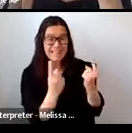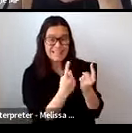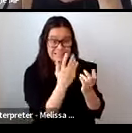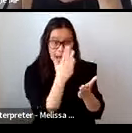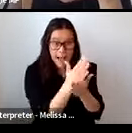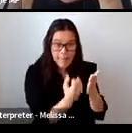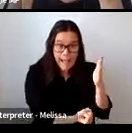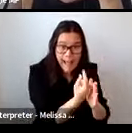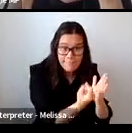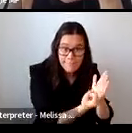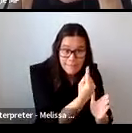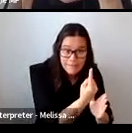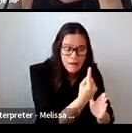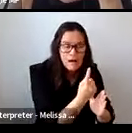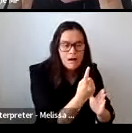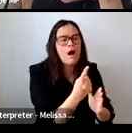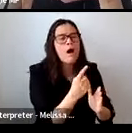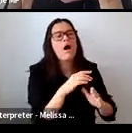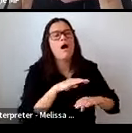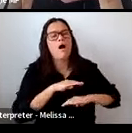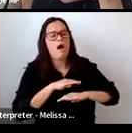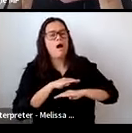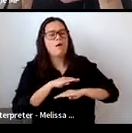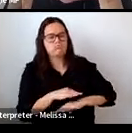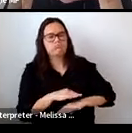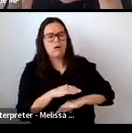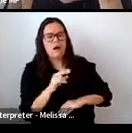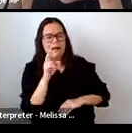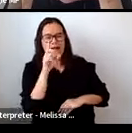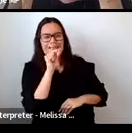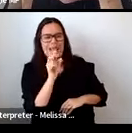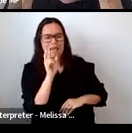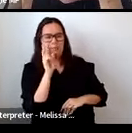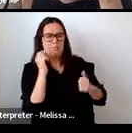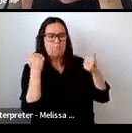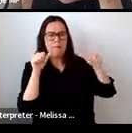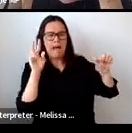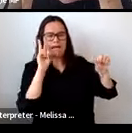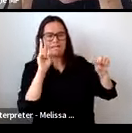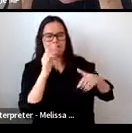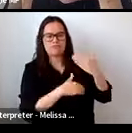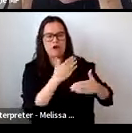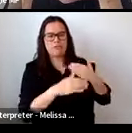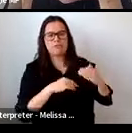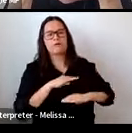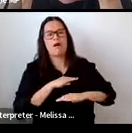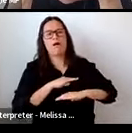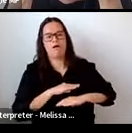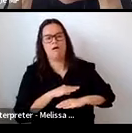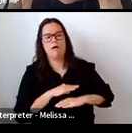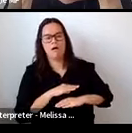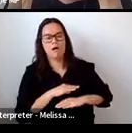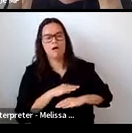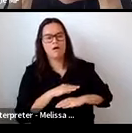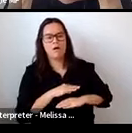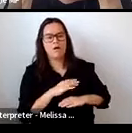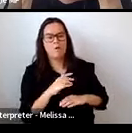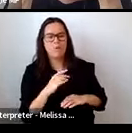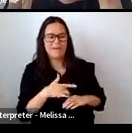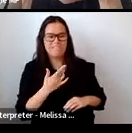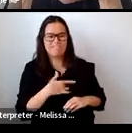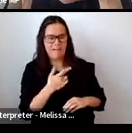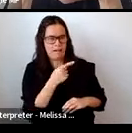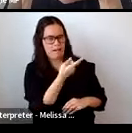will know that progress is being made, and that legislators are on their side making